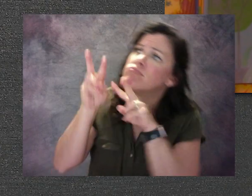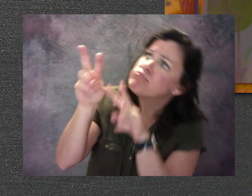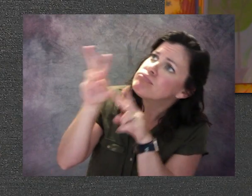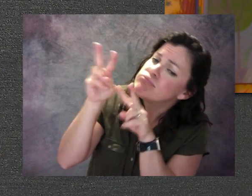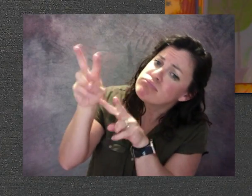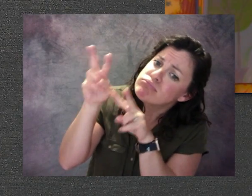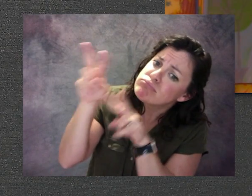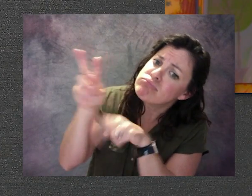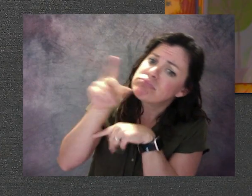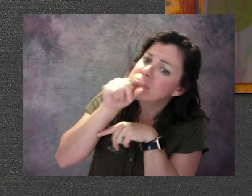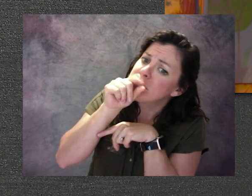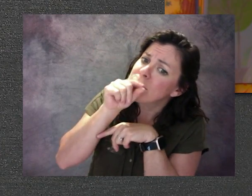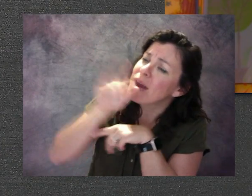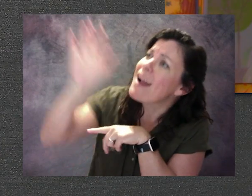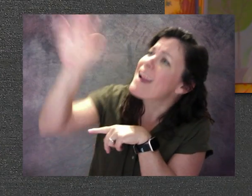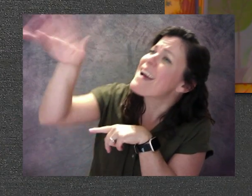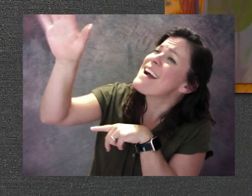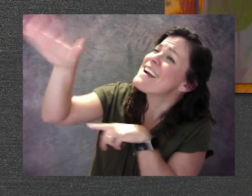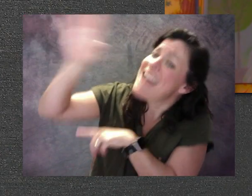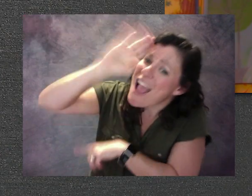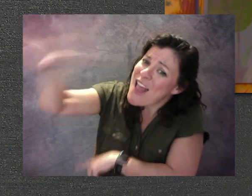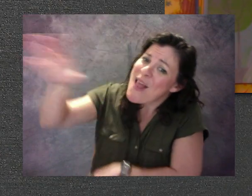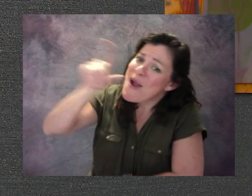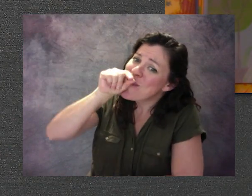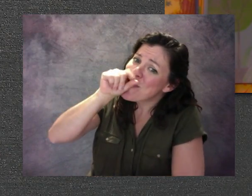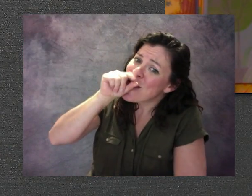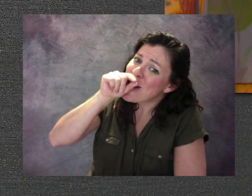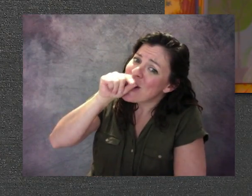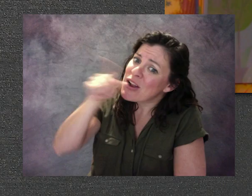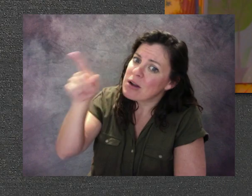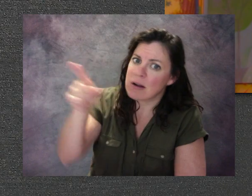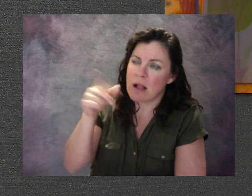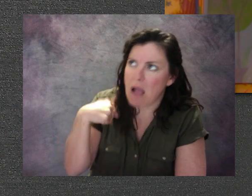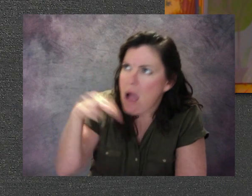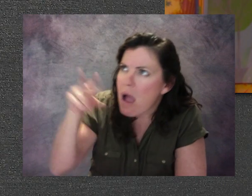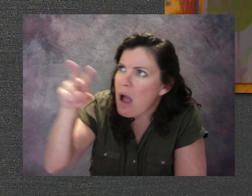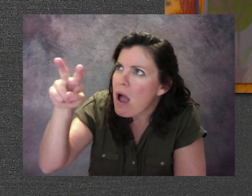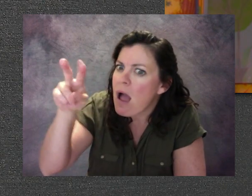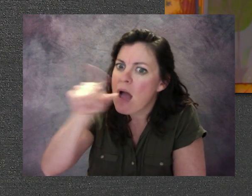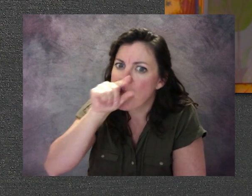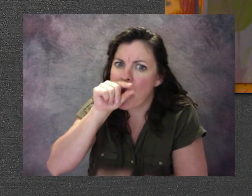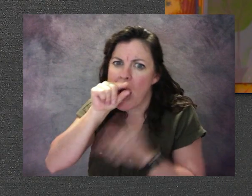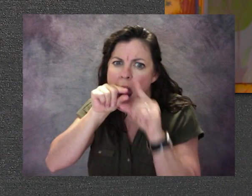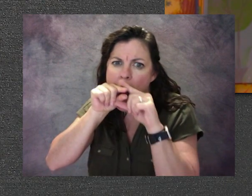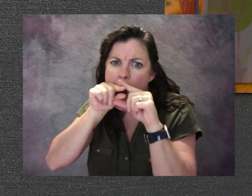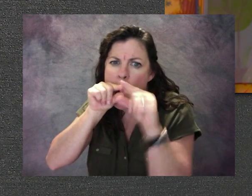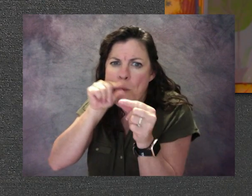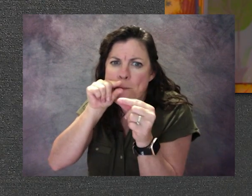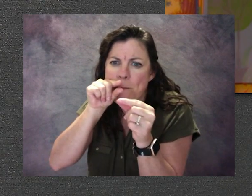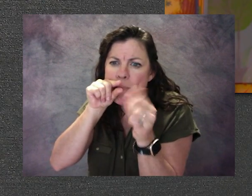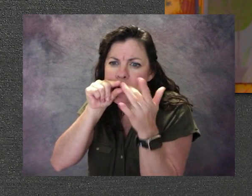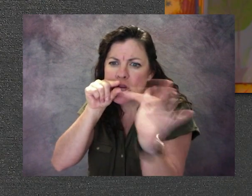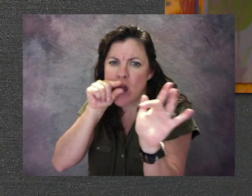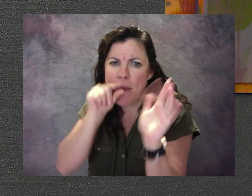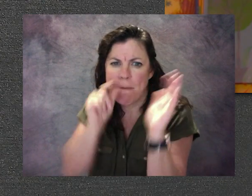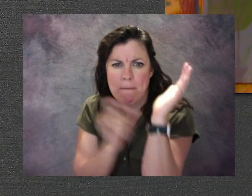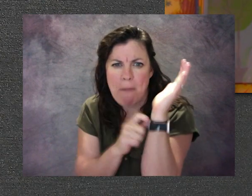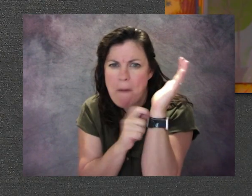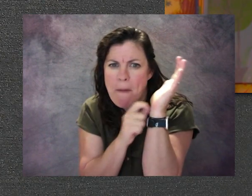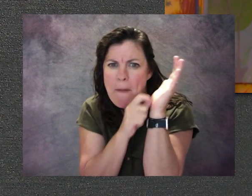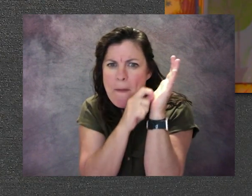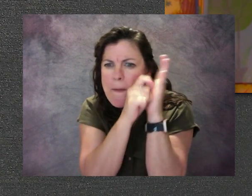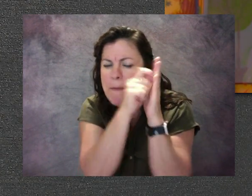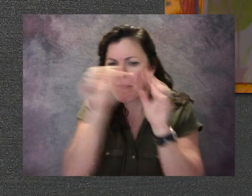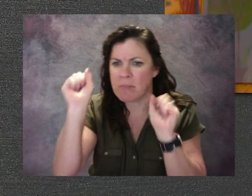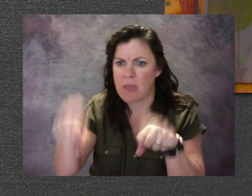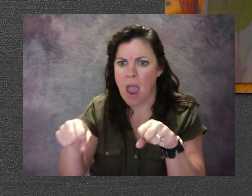"Hello, bird. Your beak is so sharp. You can bore holes in the tree trunks. Why don't you peck at these